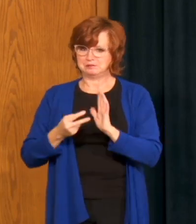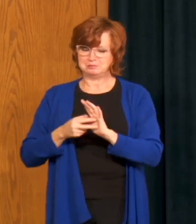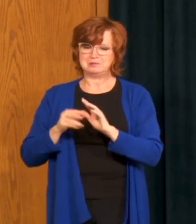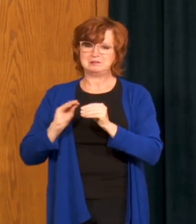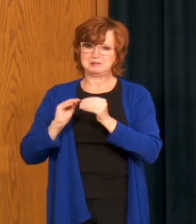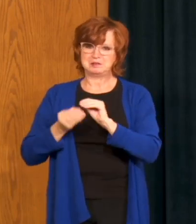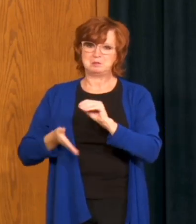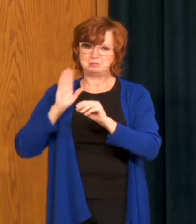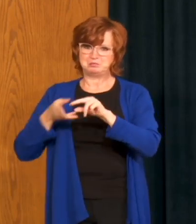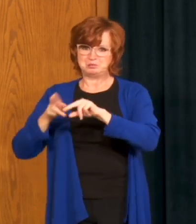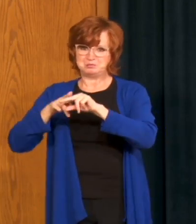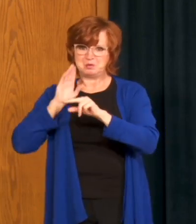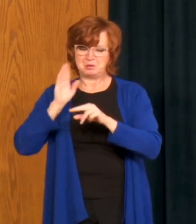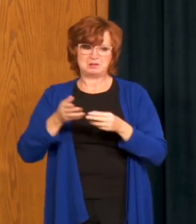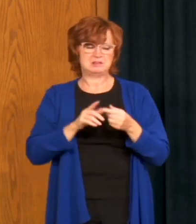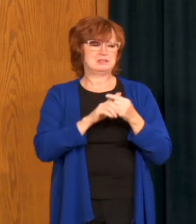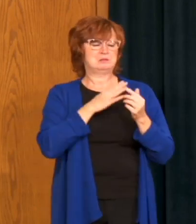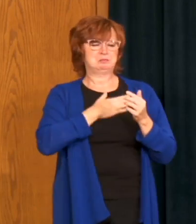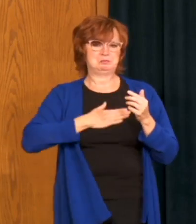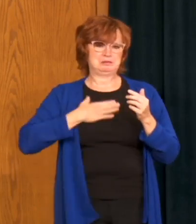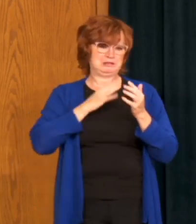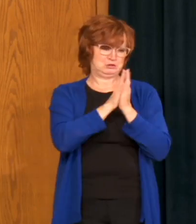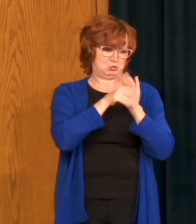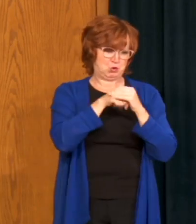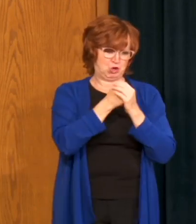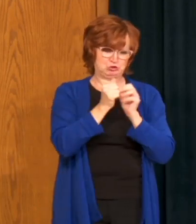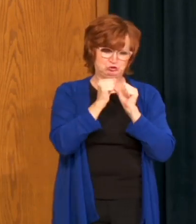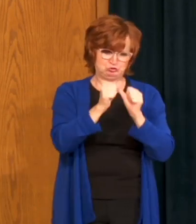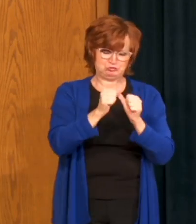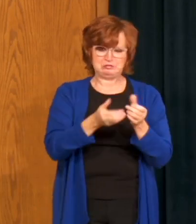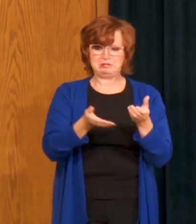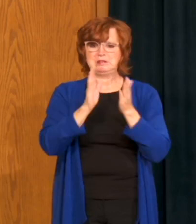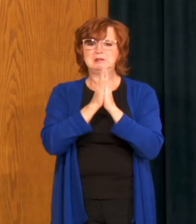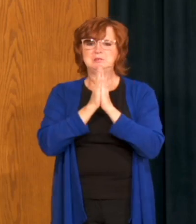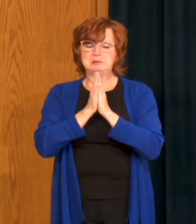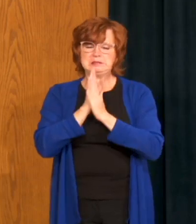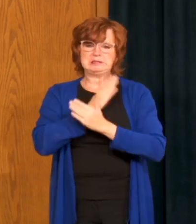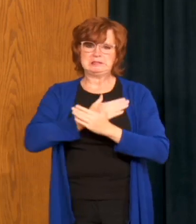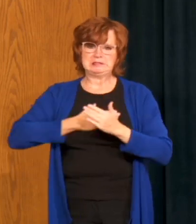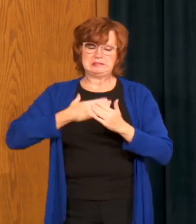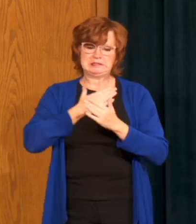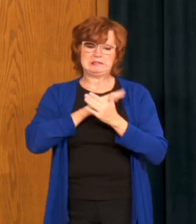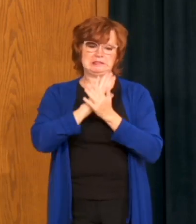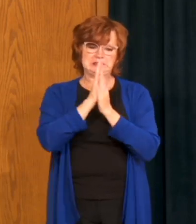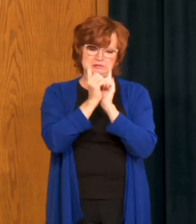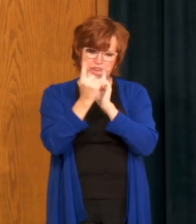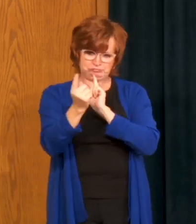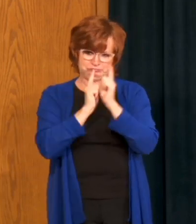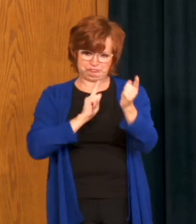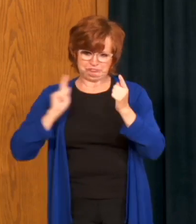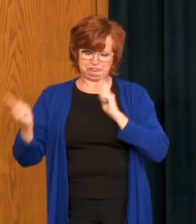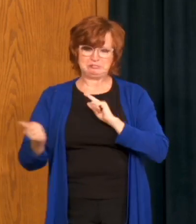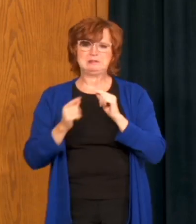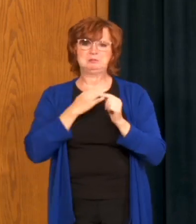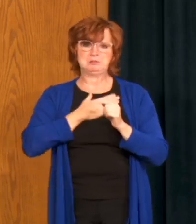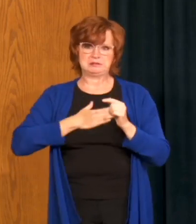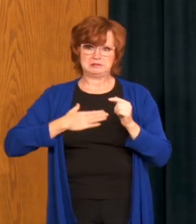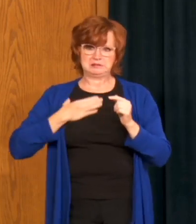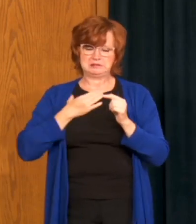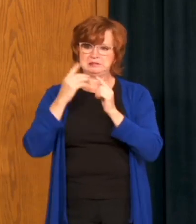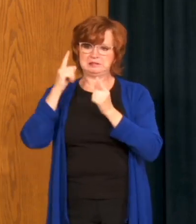wash your hands, as you have. Continue to limit the number of close contacts outside of your household that you would come in contact